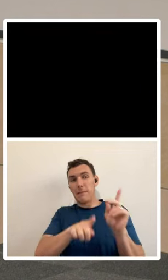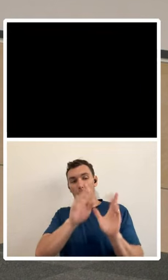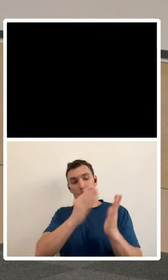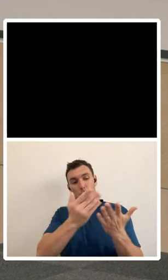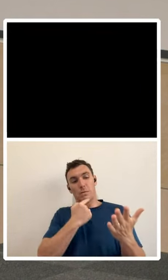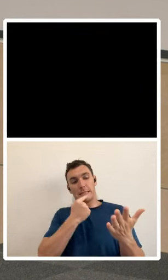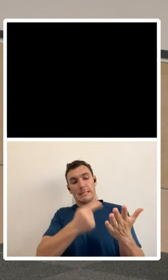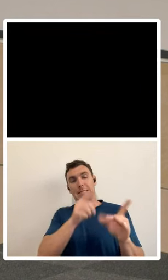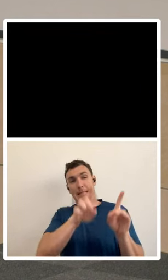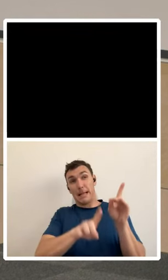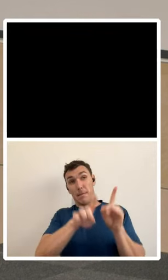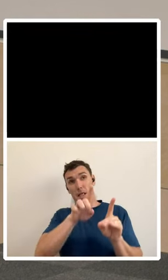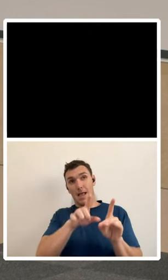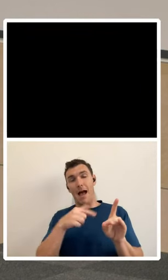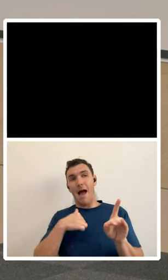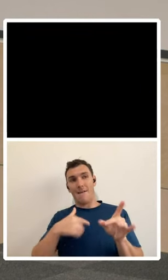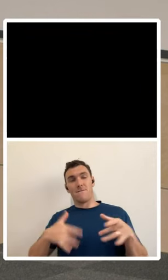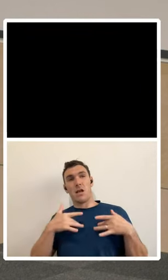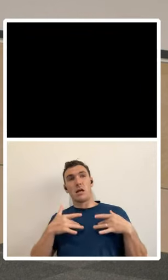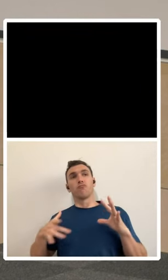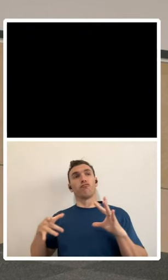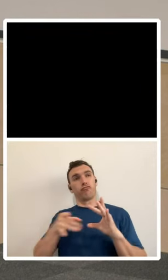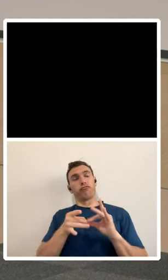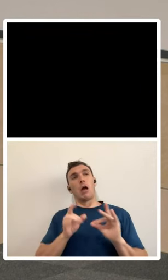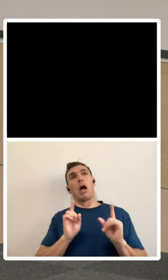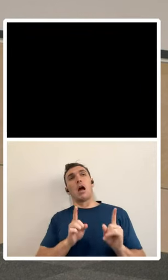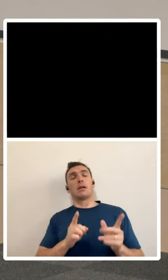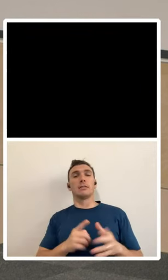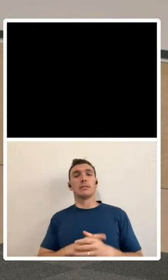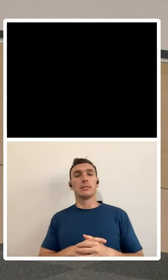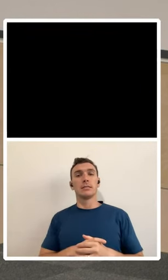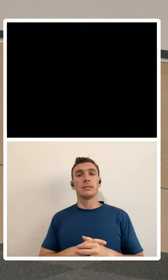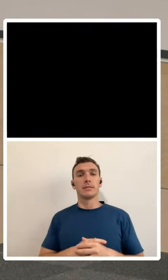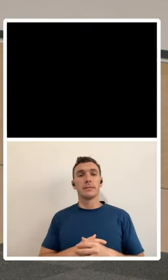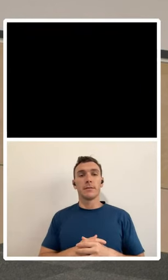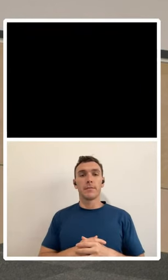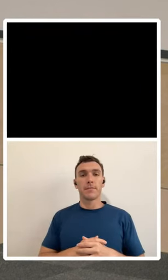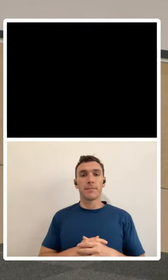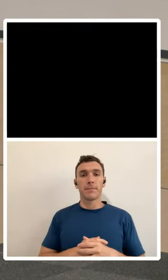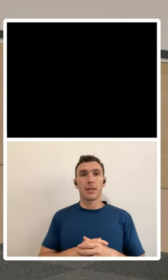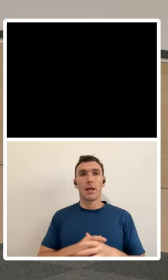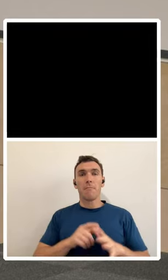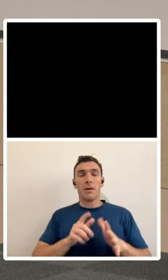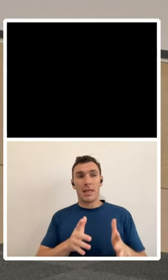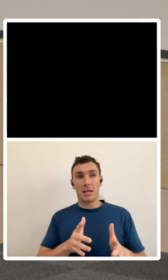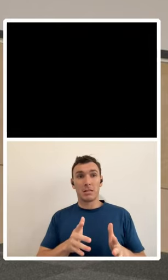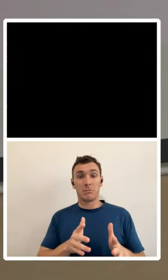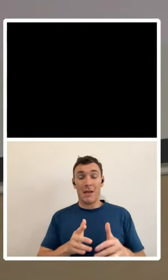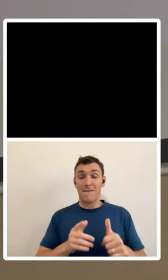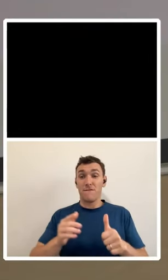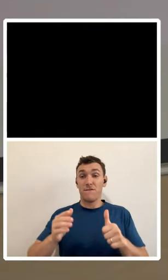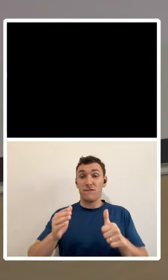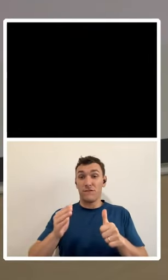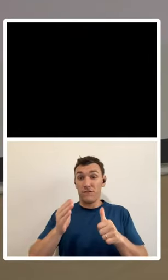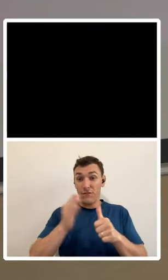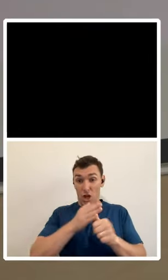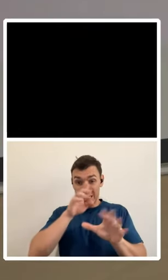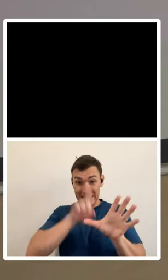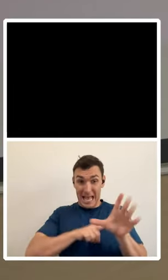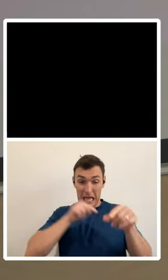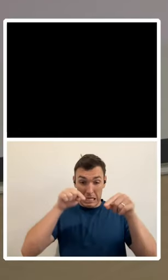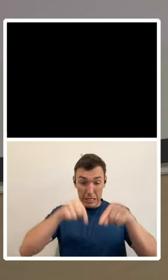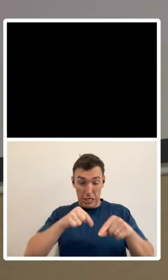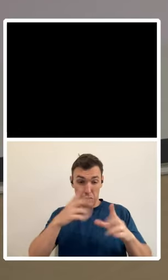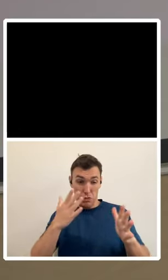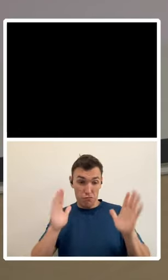And then kind of rocking up in a tracksuit in your first year, head down, getting on with it, working really hard. So